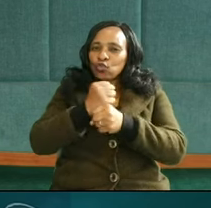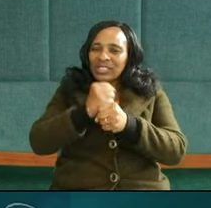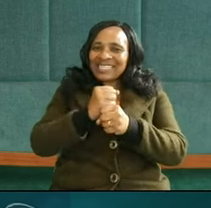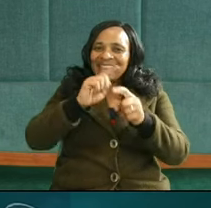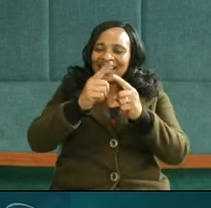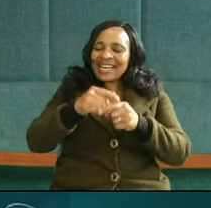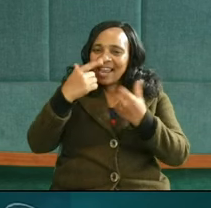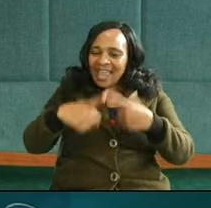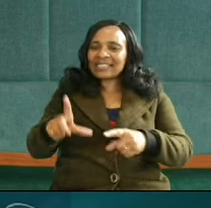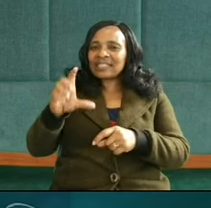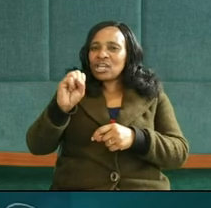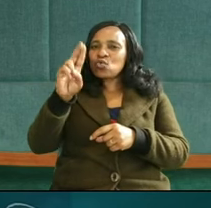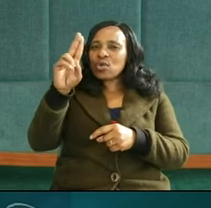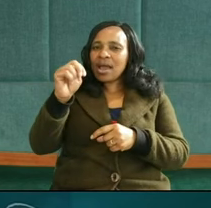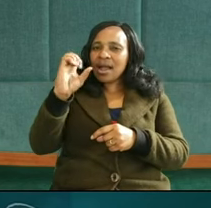say, 'Here I am,